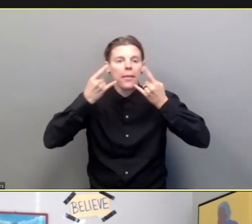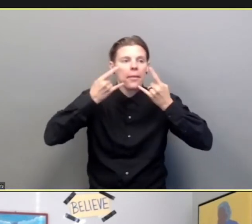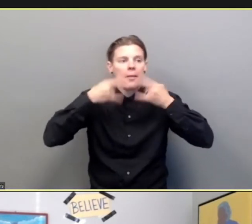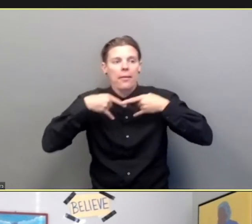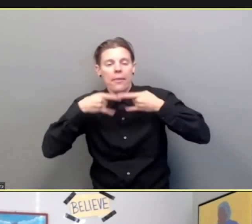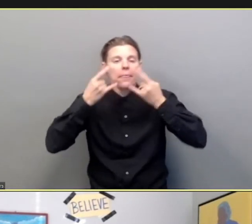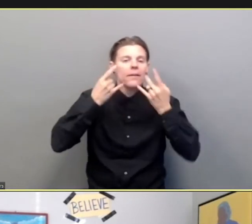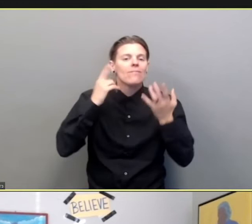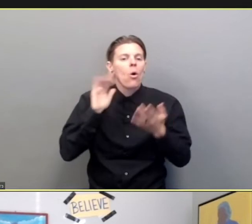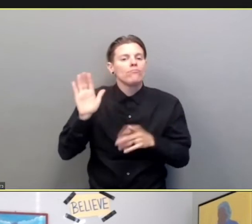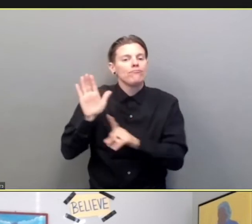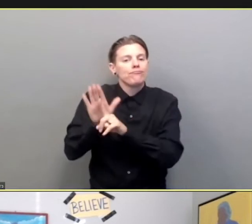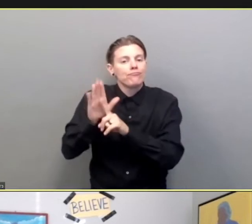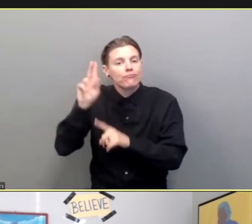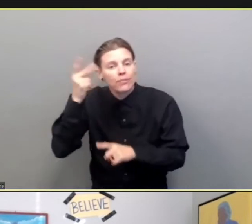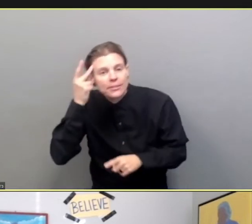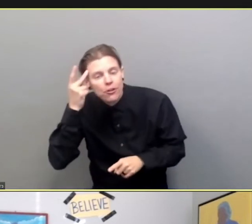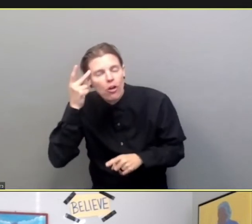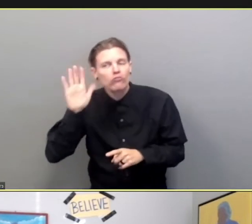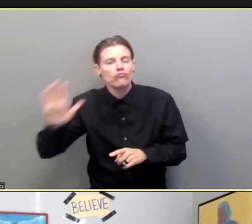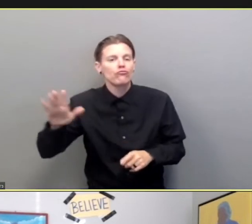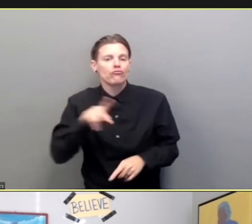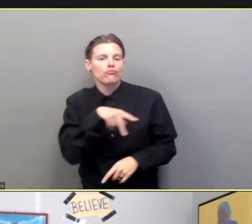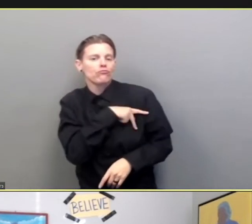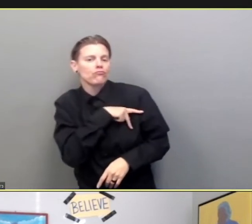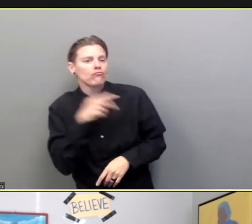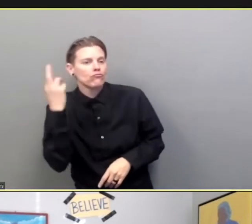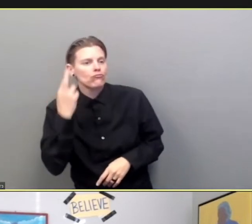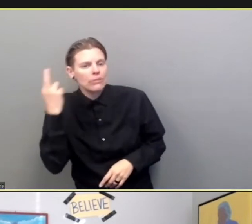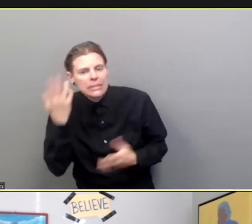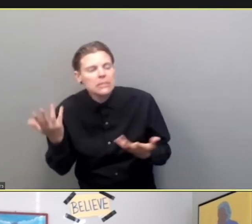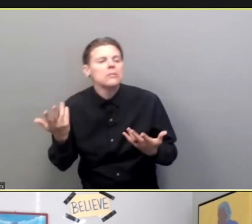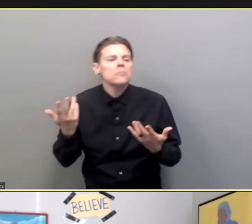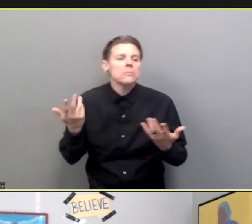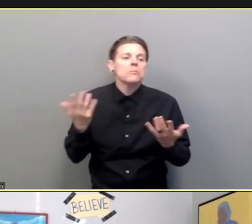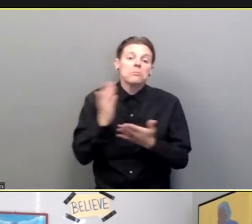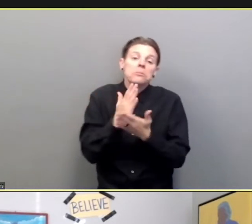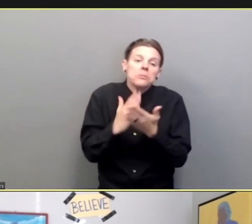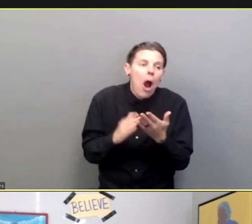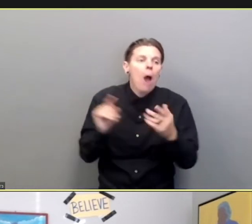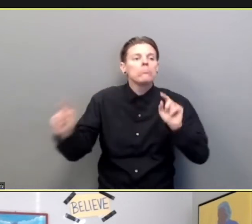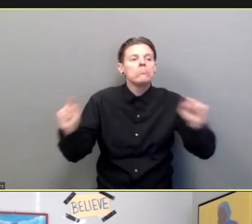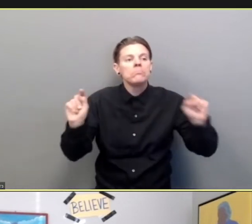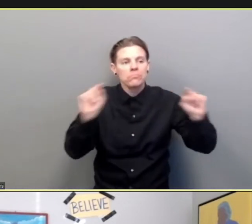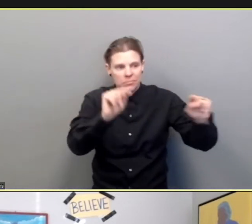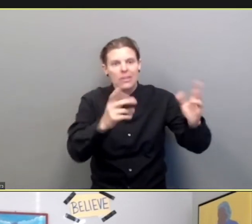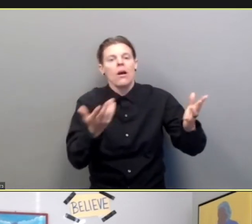not everybody, but some people, that makes it even more complicated as well.